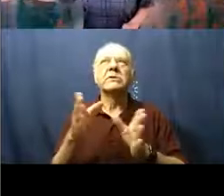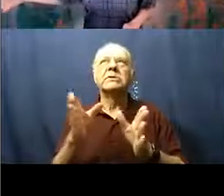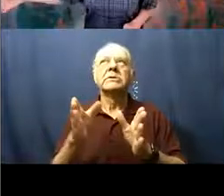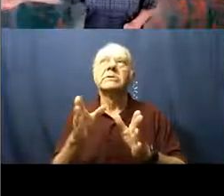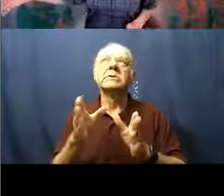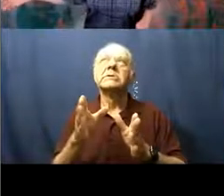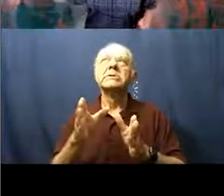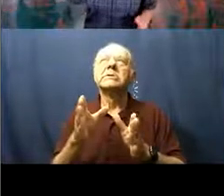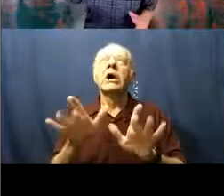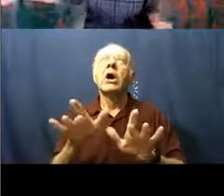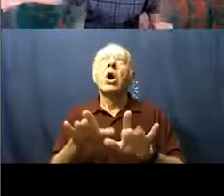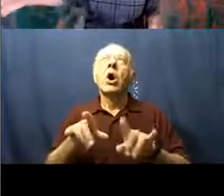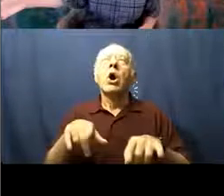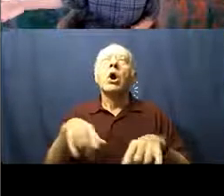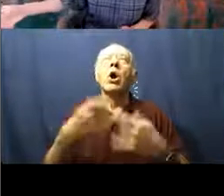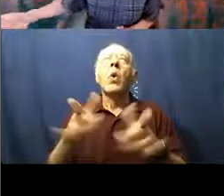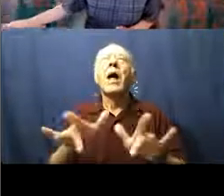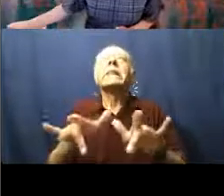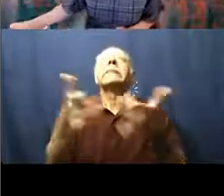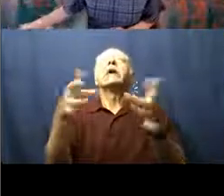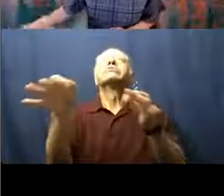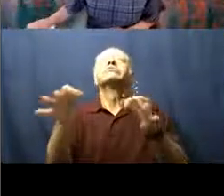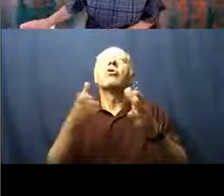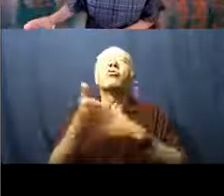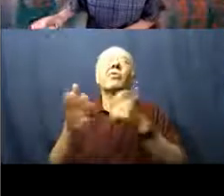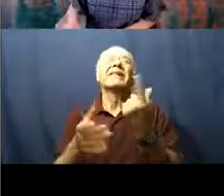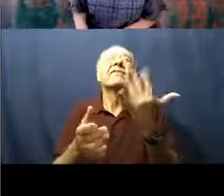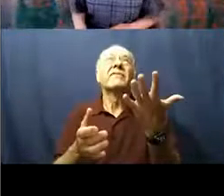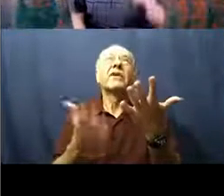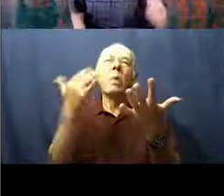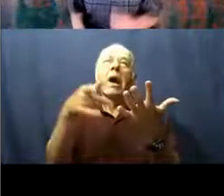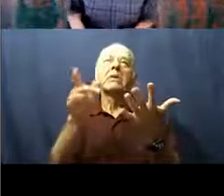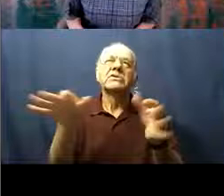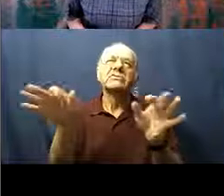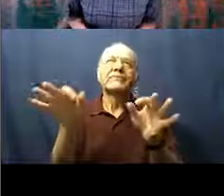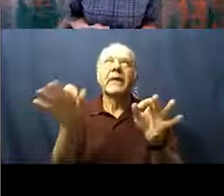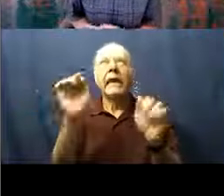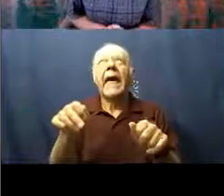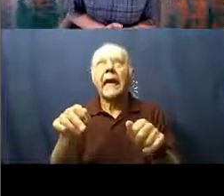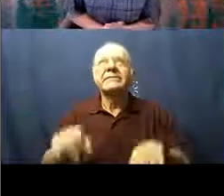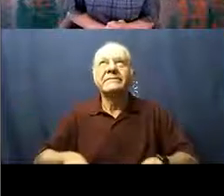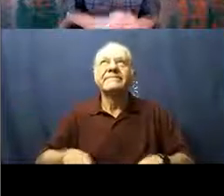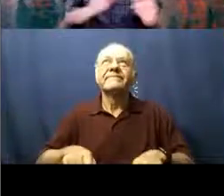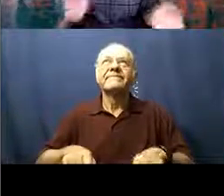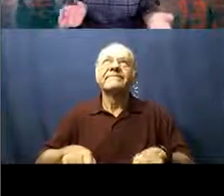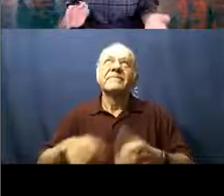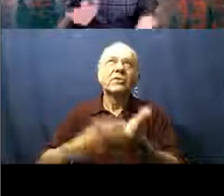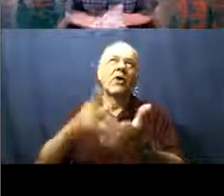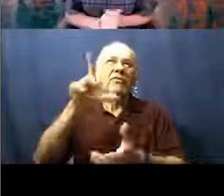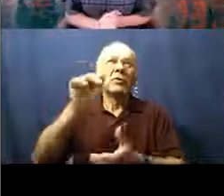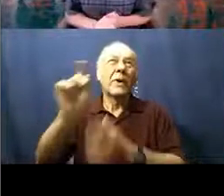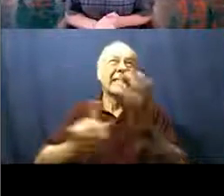lightly through the 1115 because we could spend 20 hours here too, and have. But we'll talk